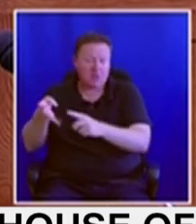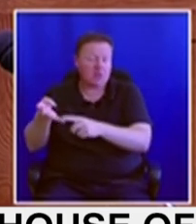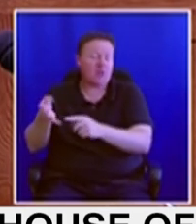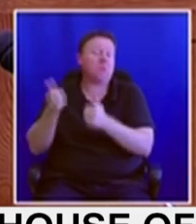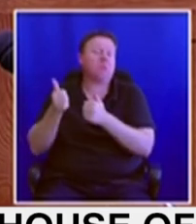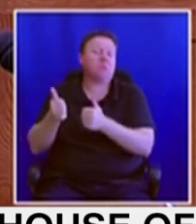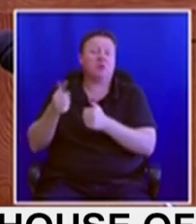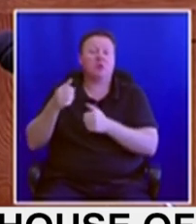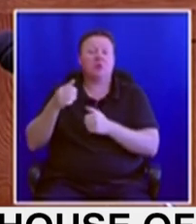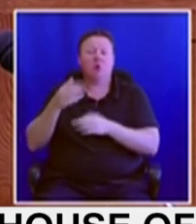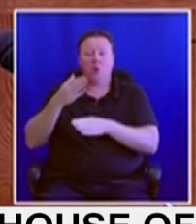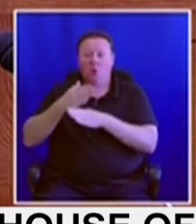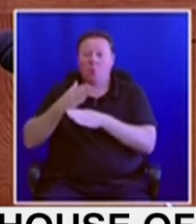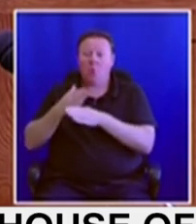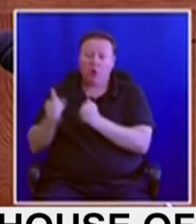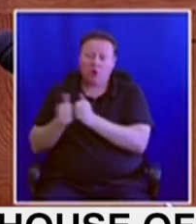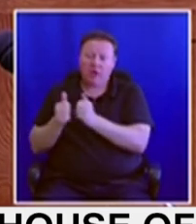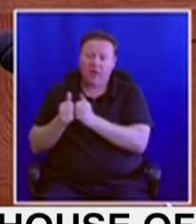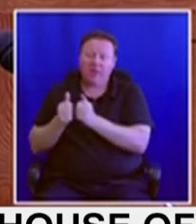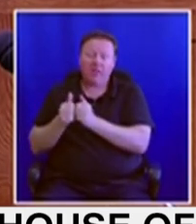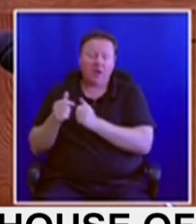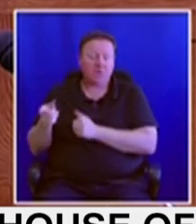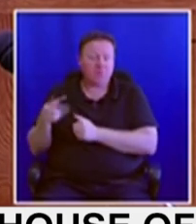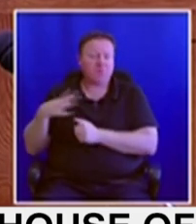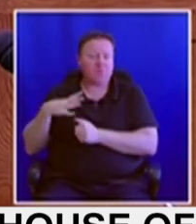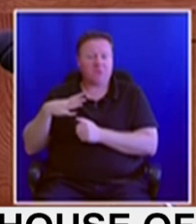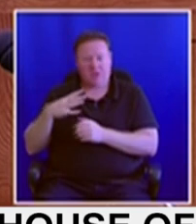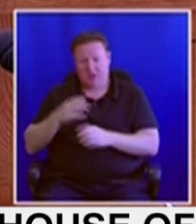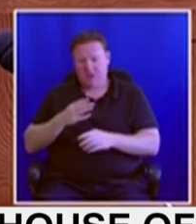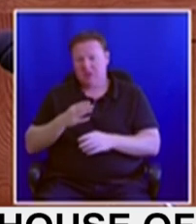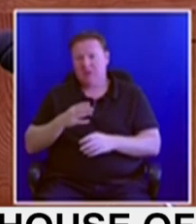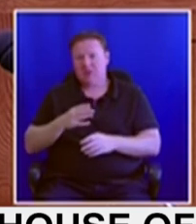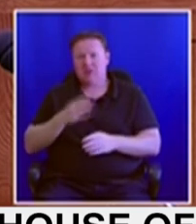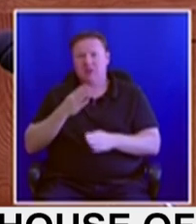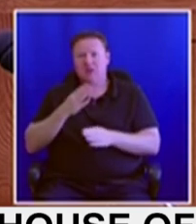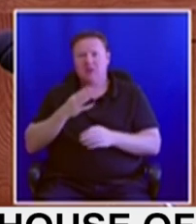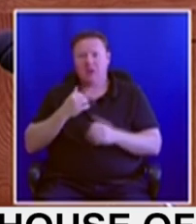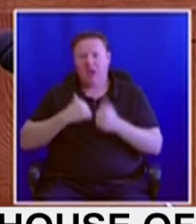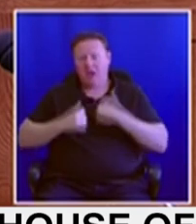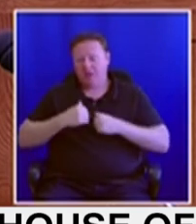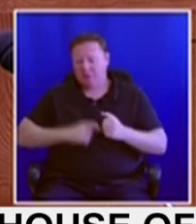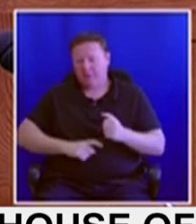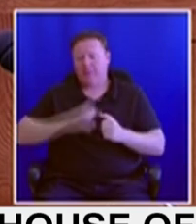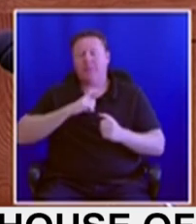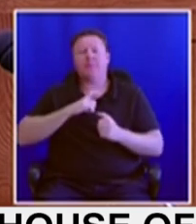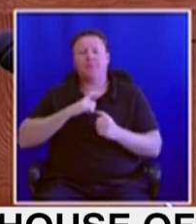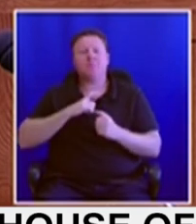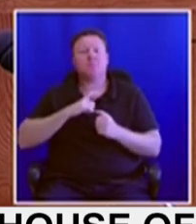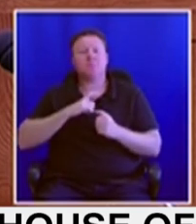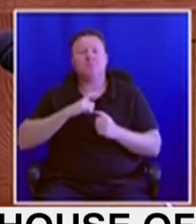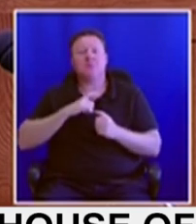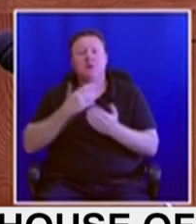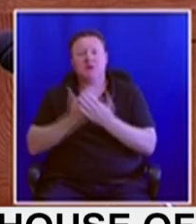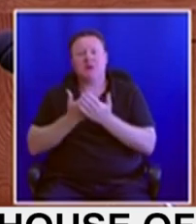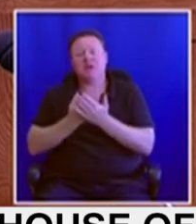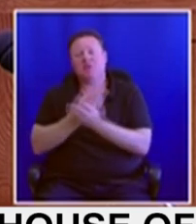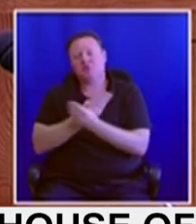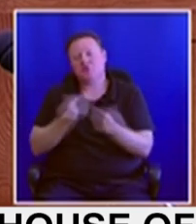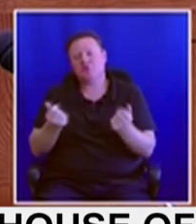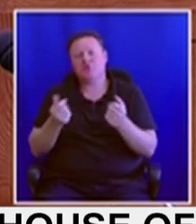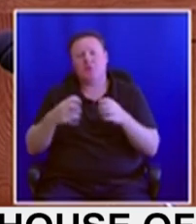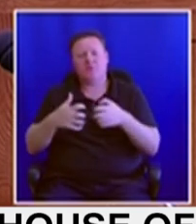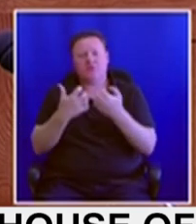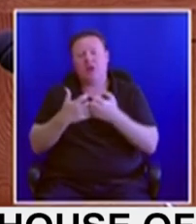we act boldly and decisively, we will be able to resolve our